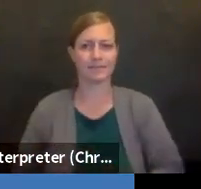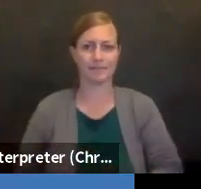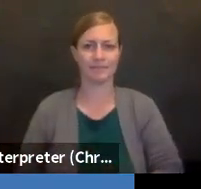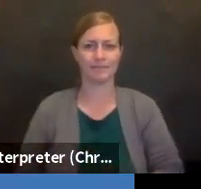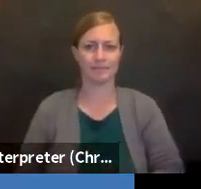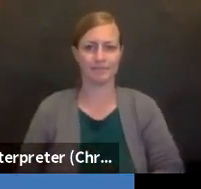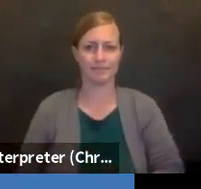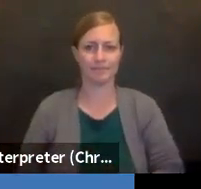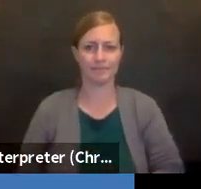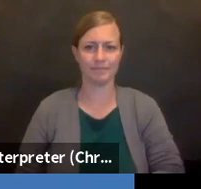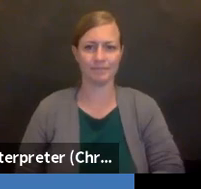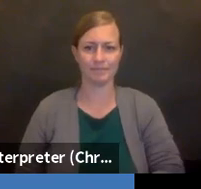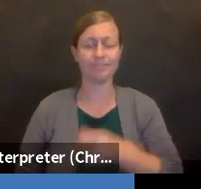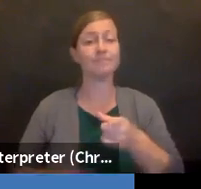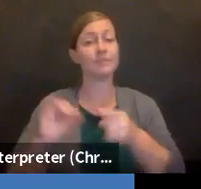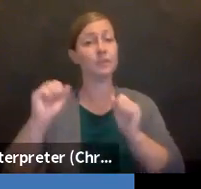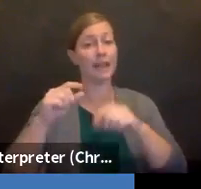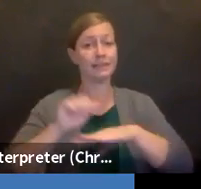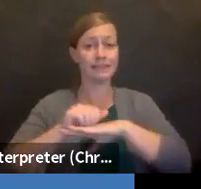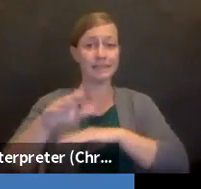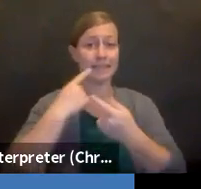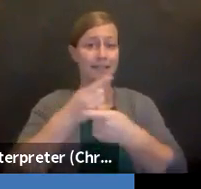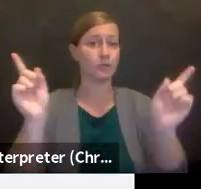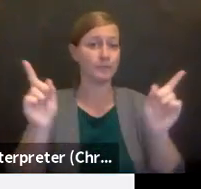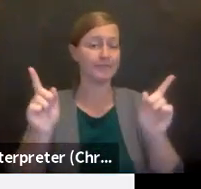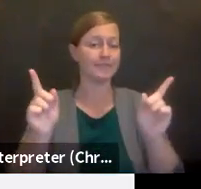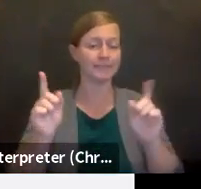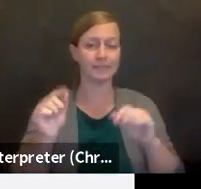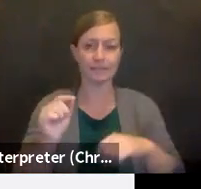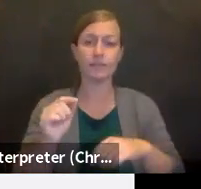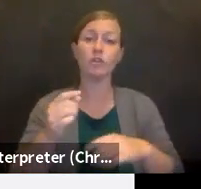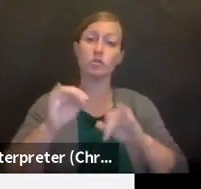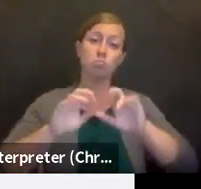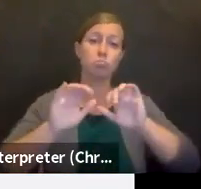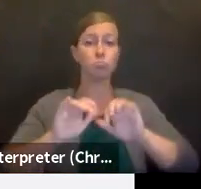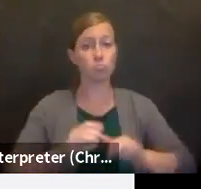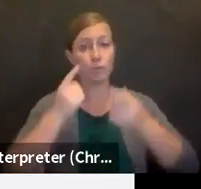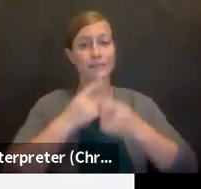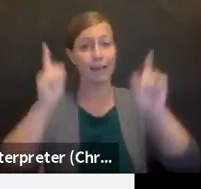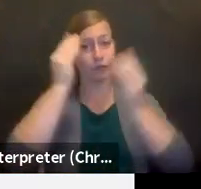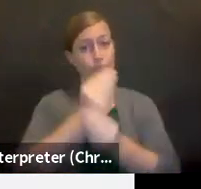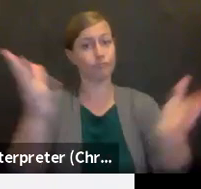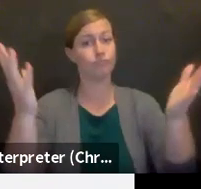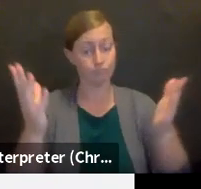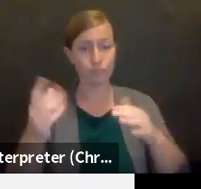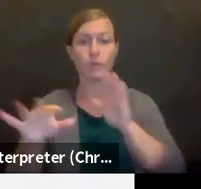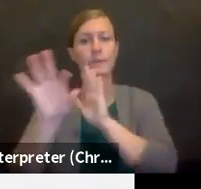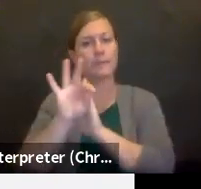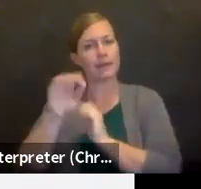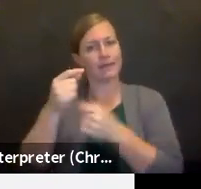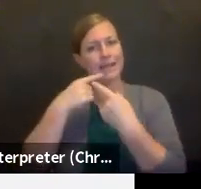This is where you can send announcements. So if you send student announcements, you select who this is sent